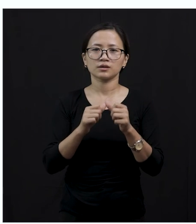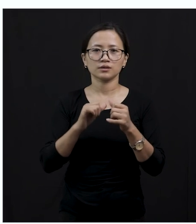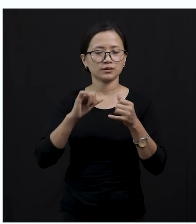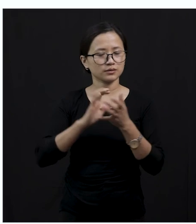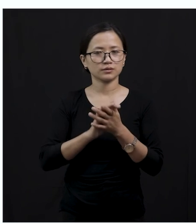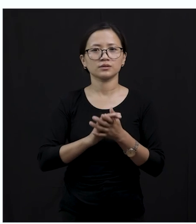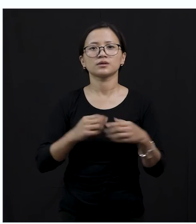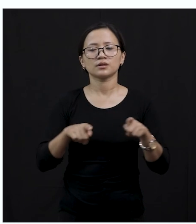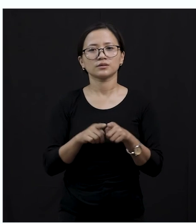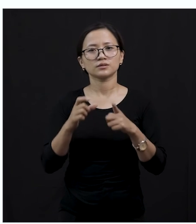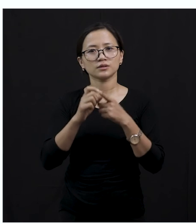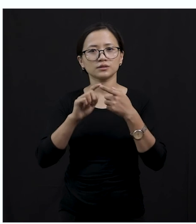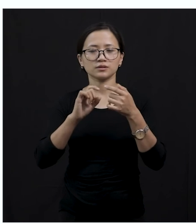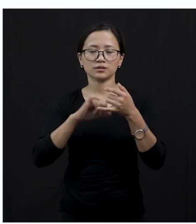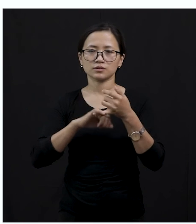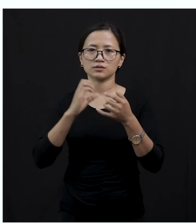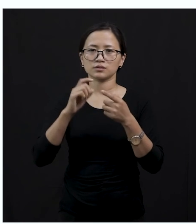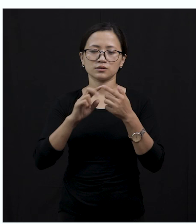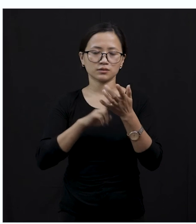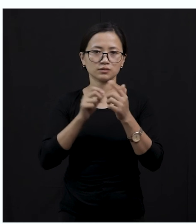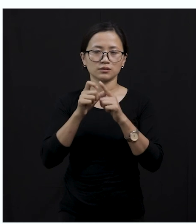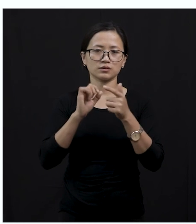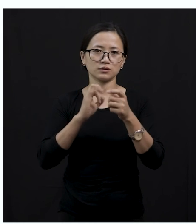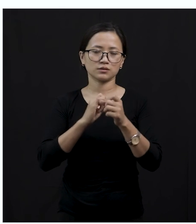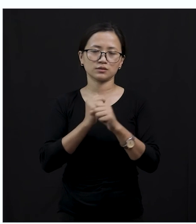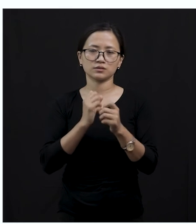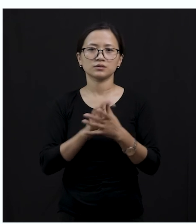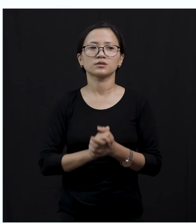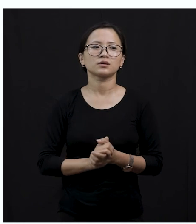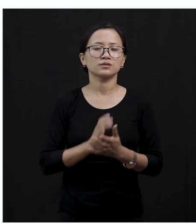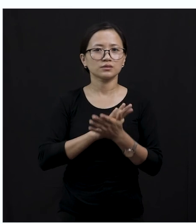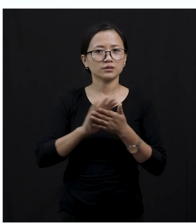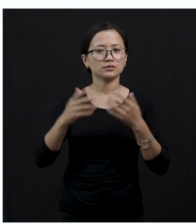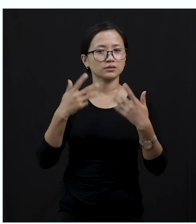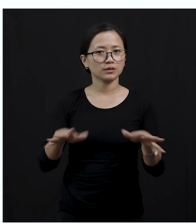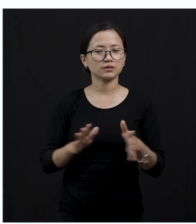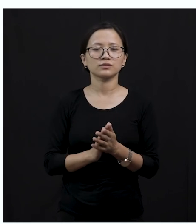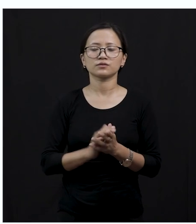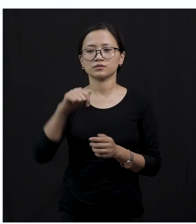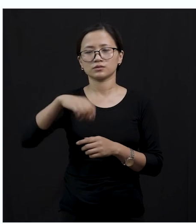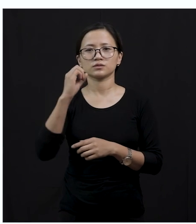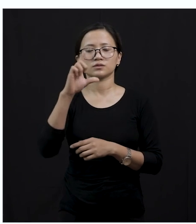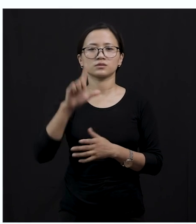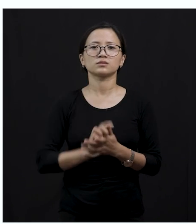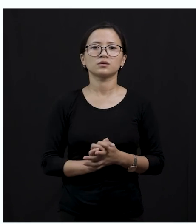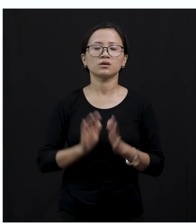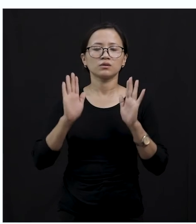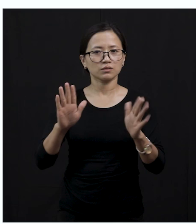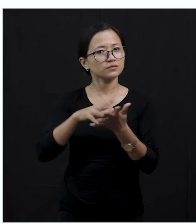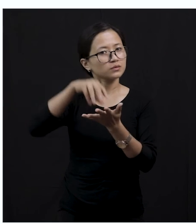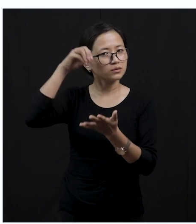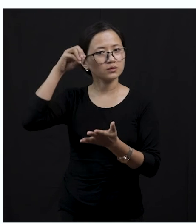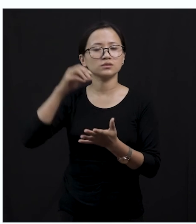ascending and descending that we have learned today. So with this, we will come to the end of today's class. I hope you